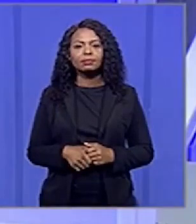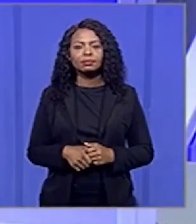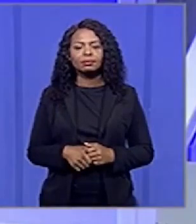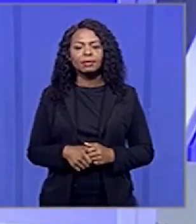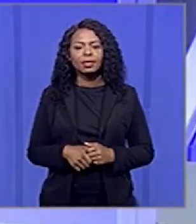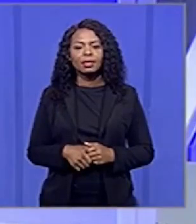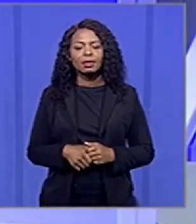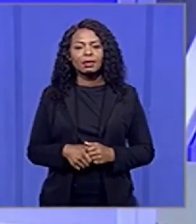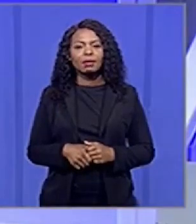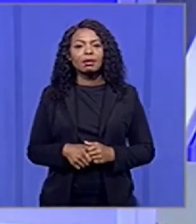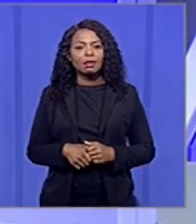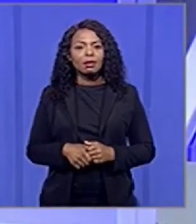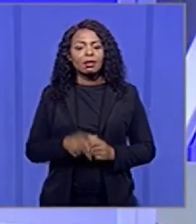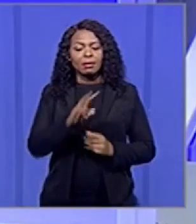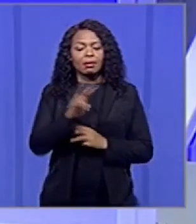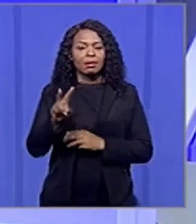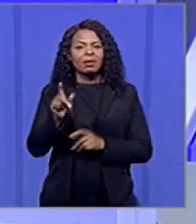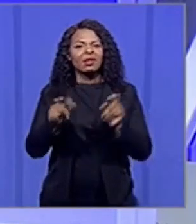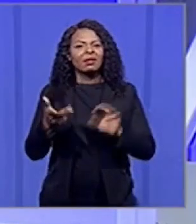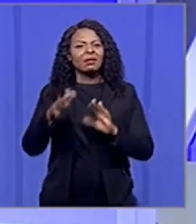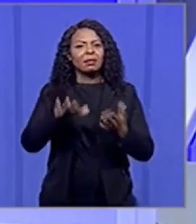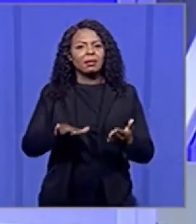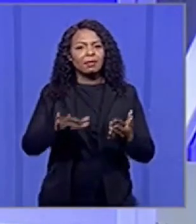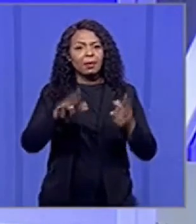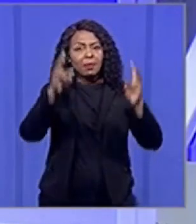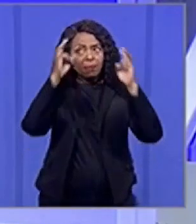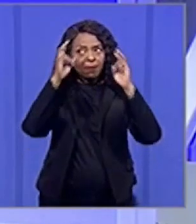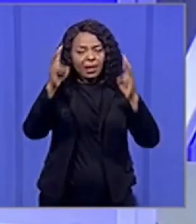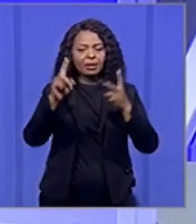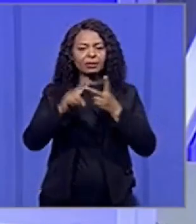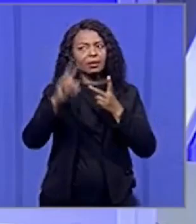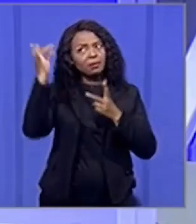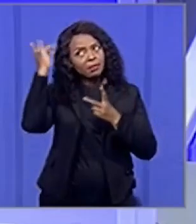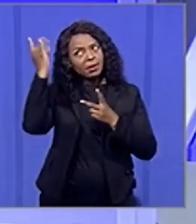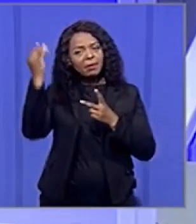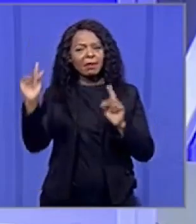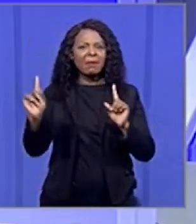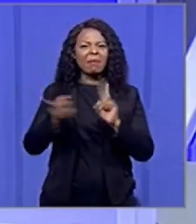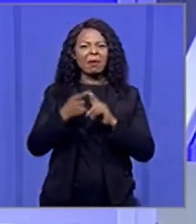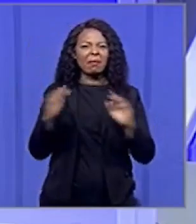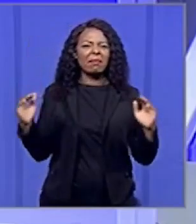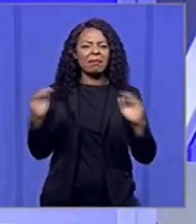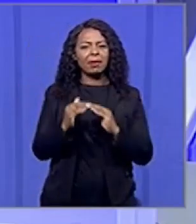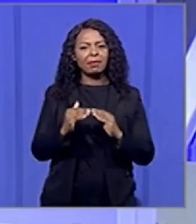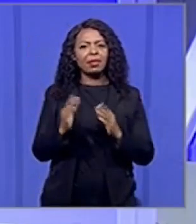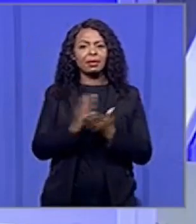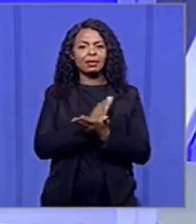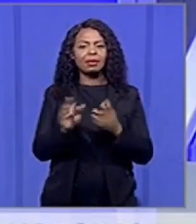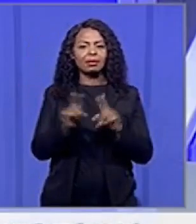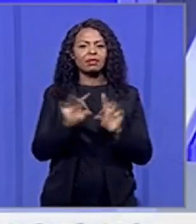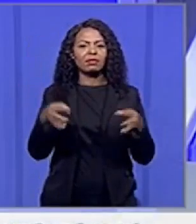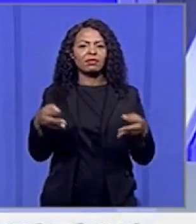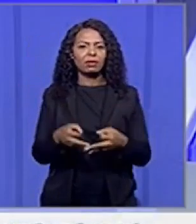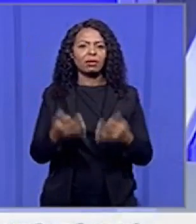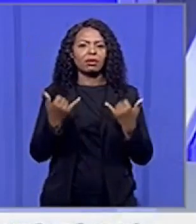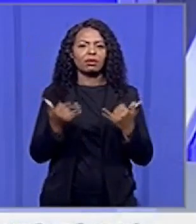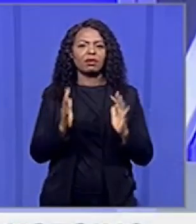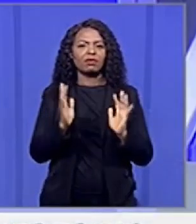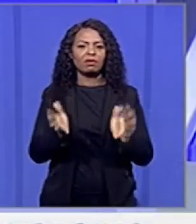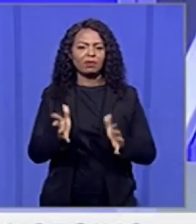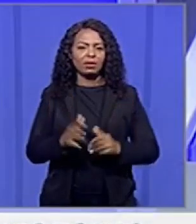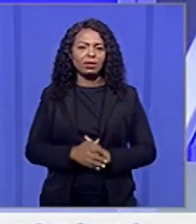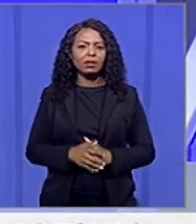Dipoloko tša batho ba 22 bao ba hlokofetše go kotsing ya go thulana ga bese le koloi ya go sebediša tšhelete ka dihlogo di thomile ka